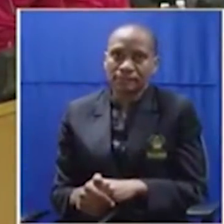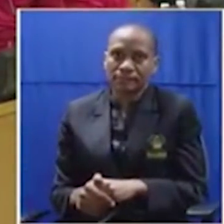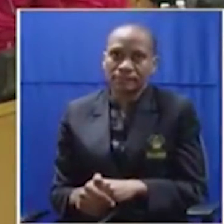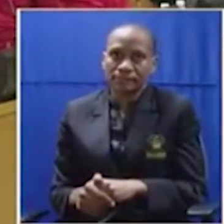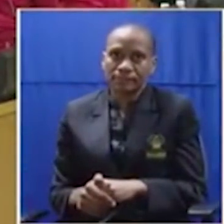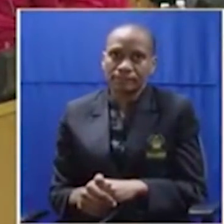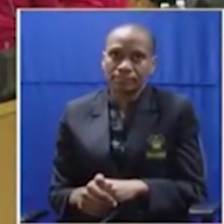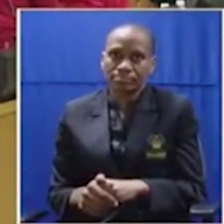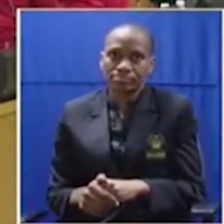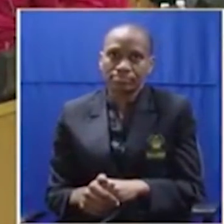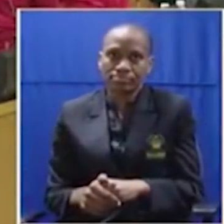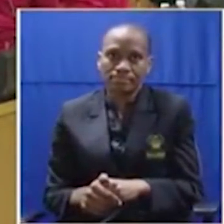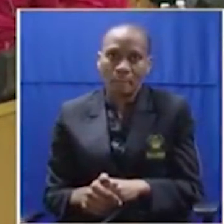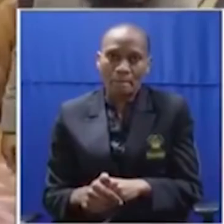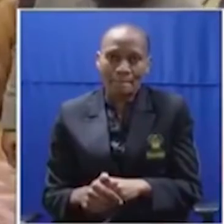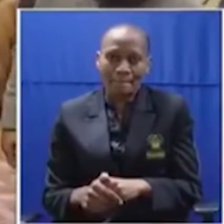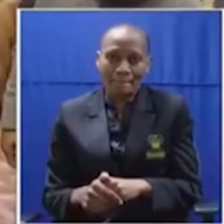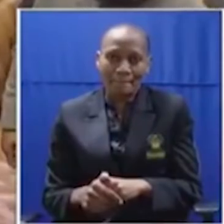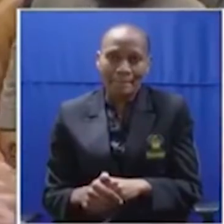Honourable Tlouamma.